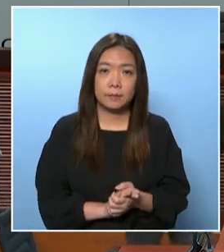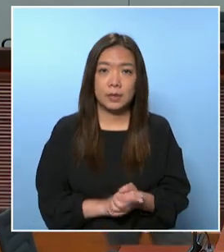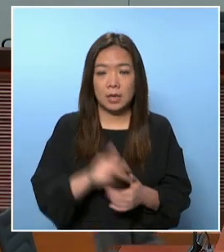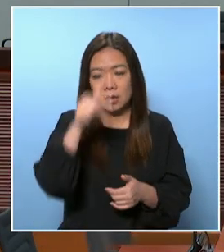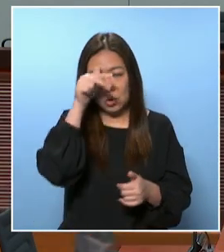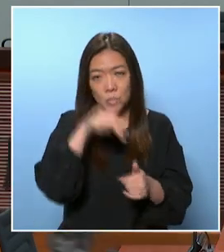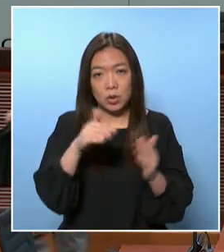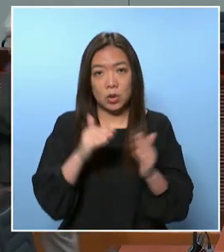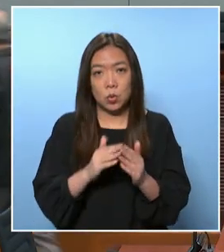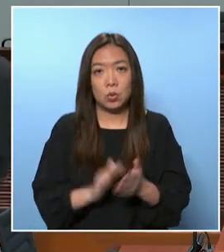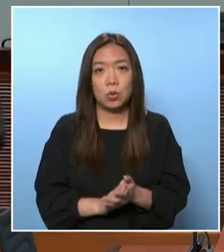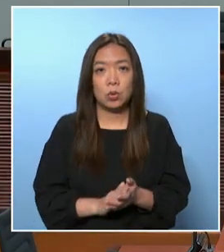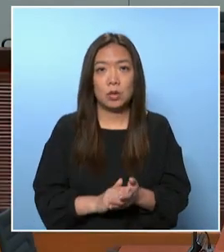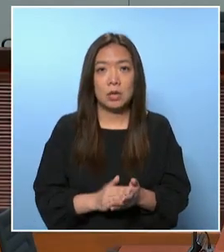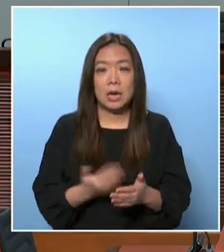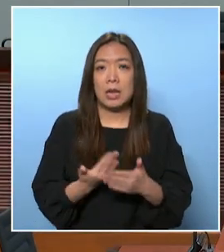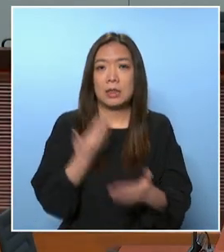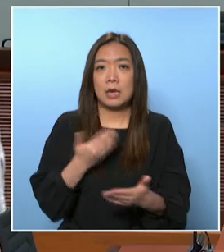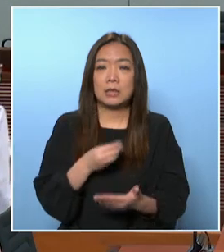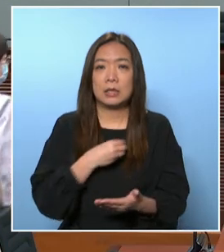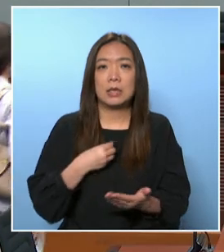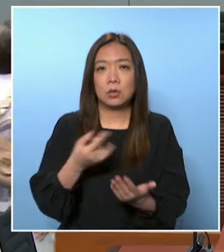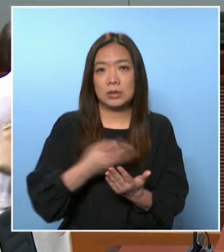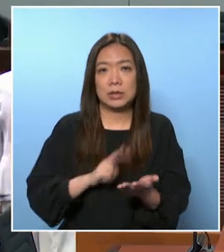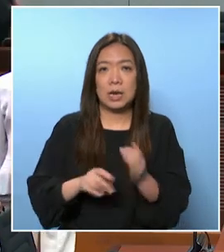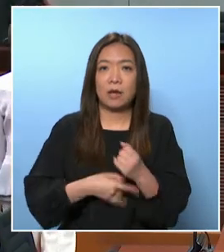Mr. Eddie Lee, Deputy Secretary for Health,